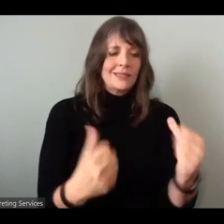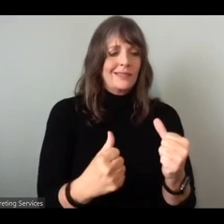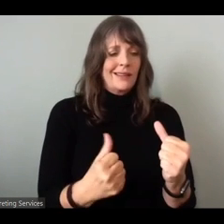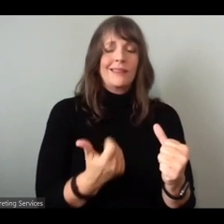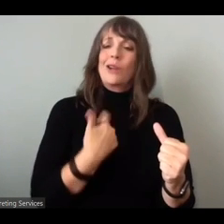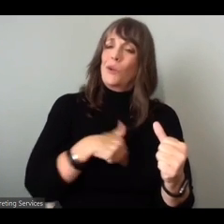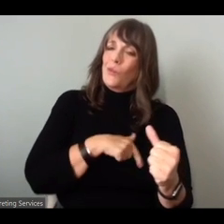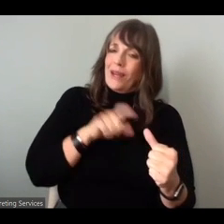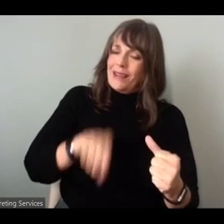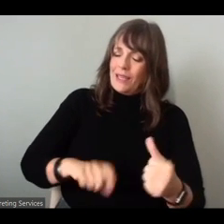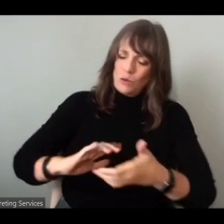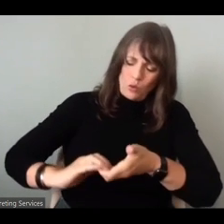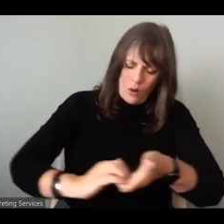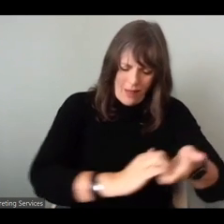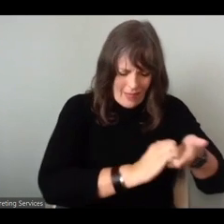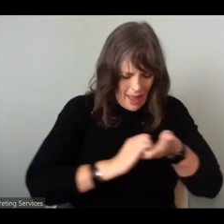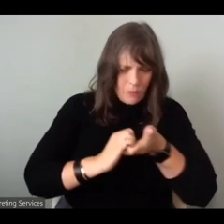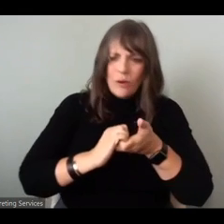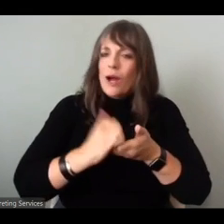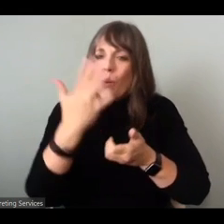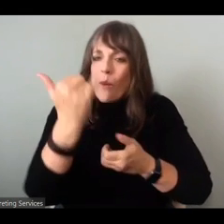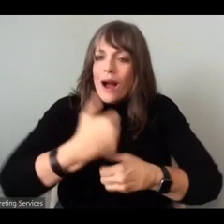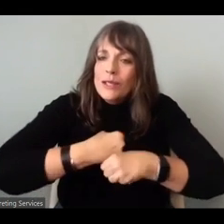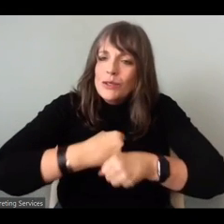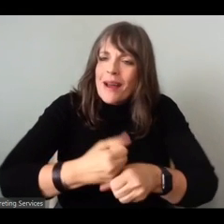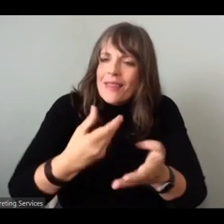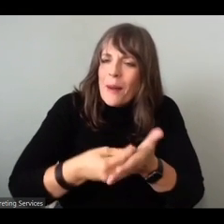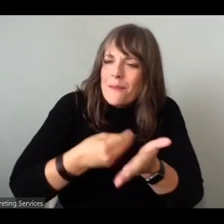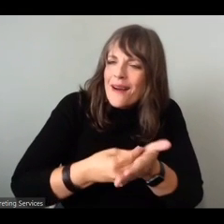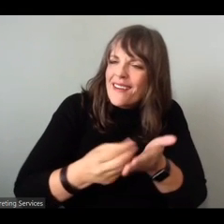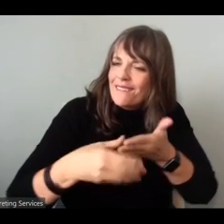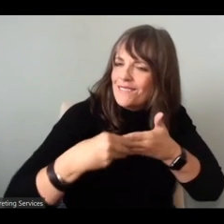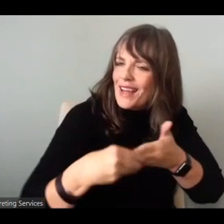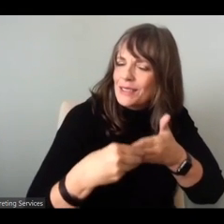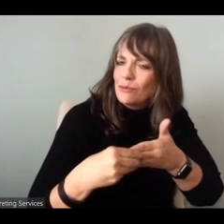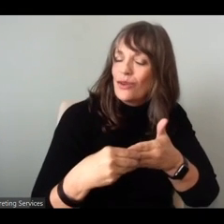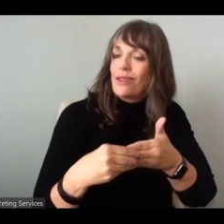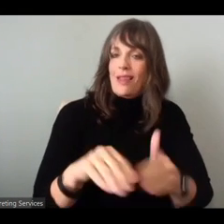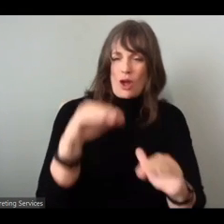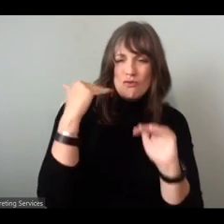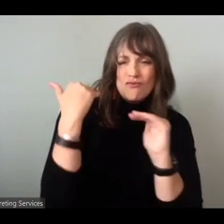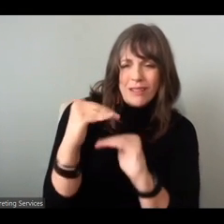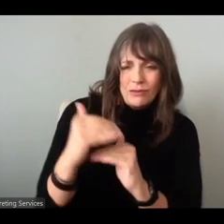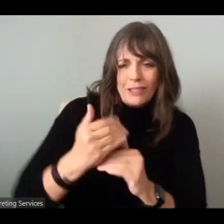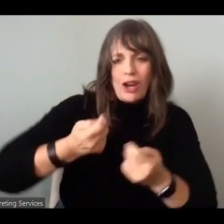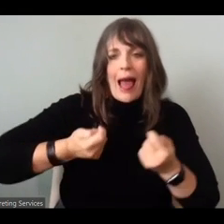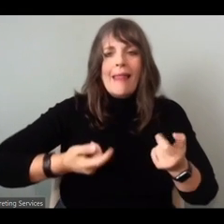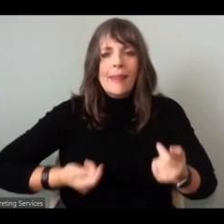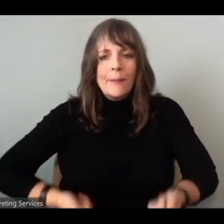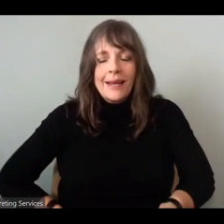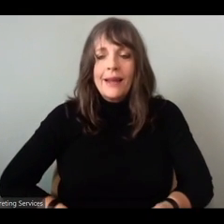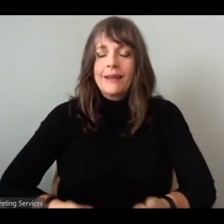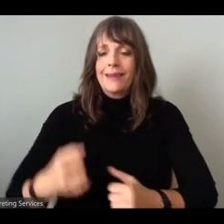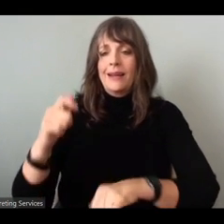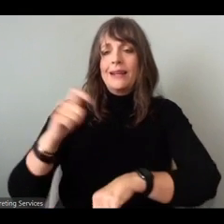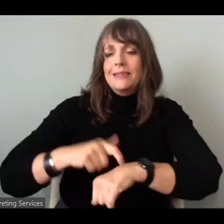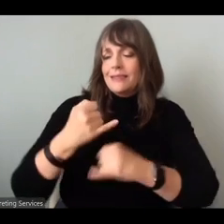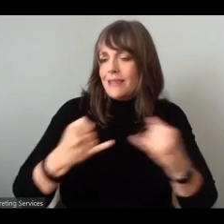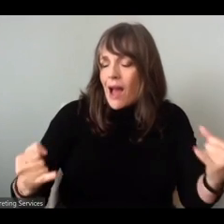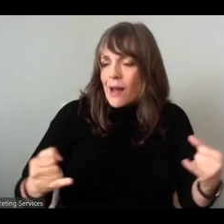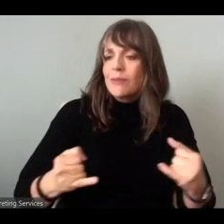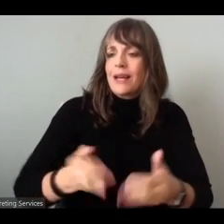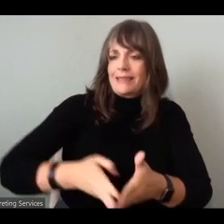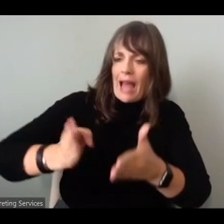Vice President and Director of Programs, the incomparable Nadia Alokta, and I'd like to thank Steve Klein and Carmen Graciela Diaz for all the work they've put into